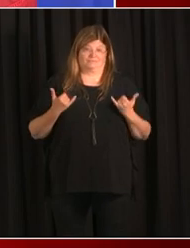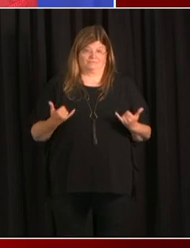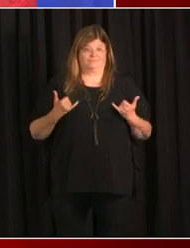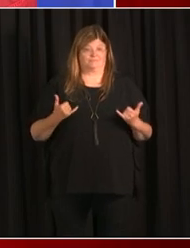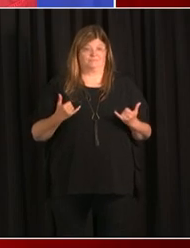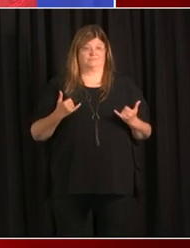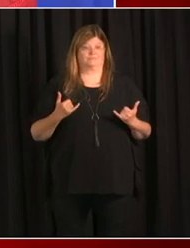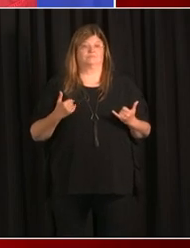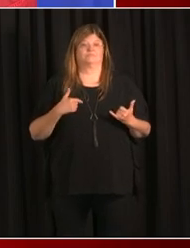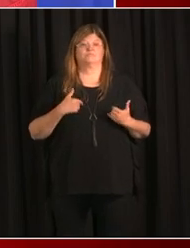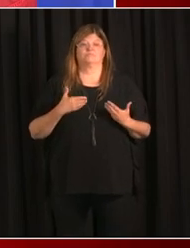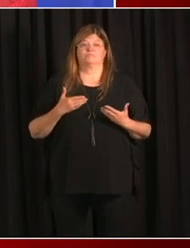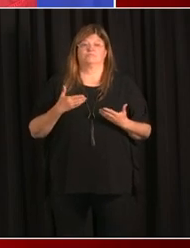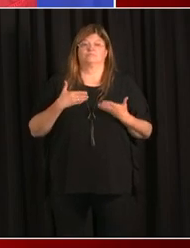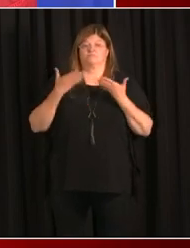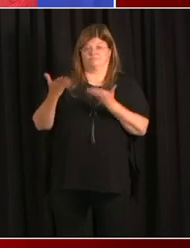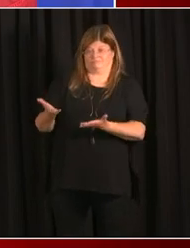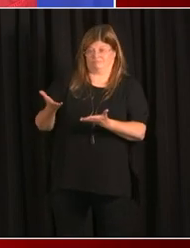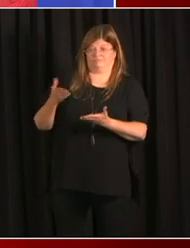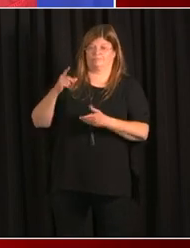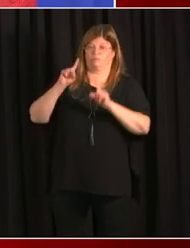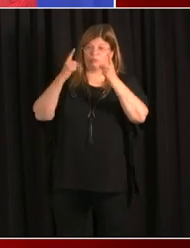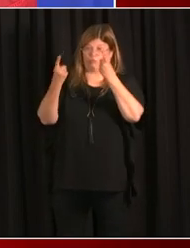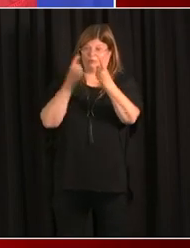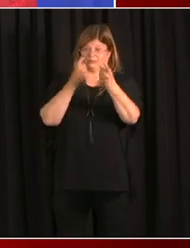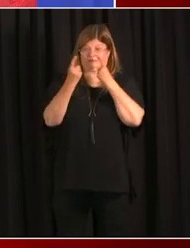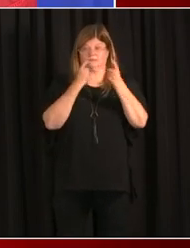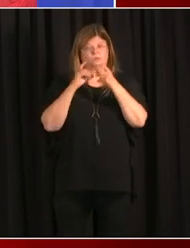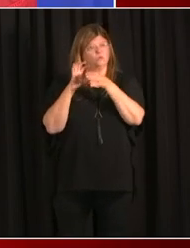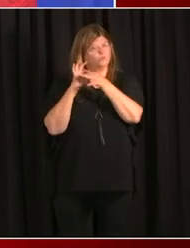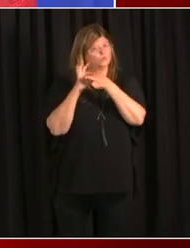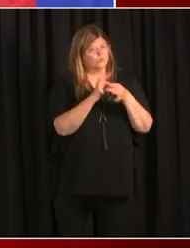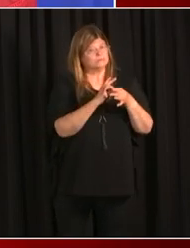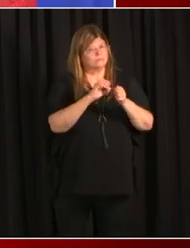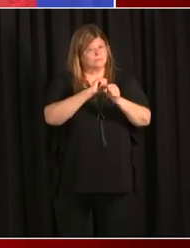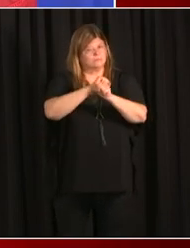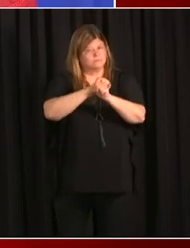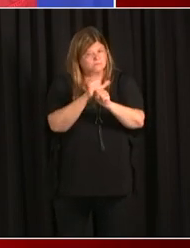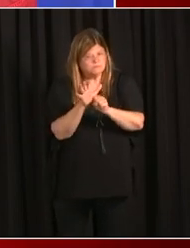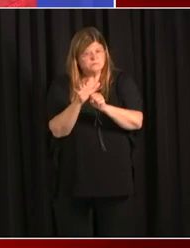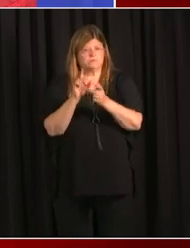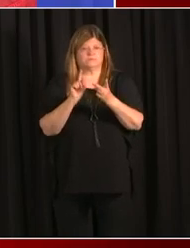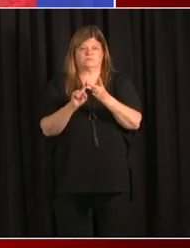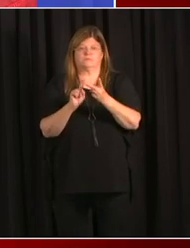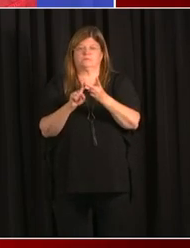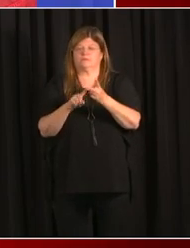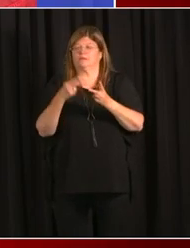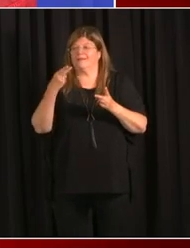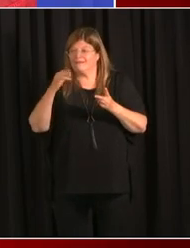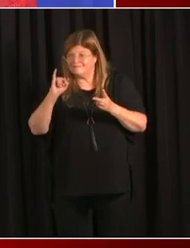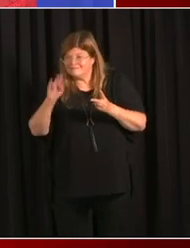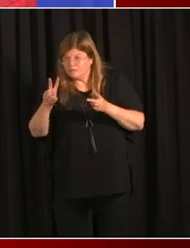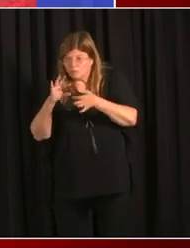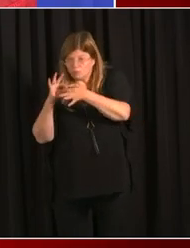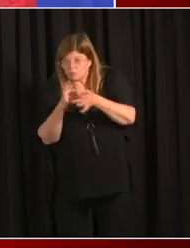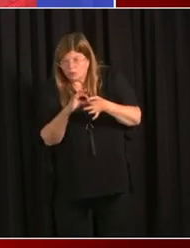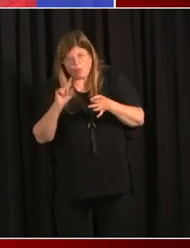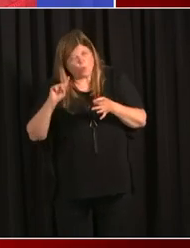COVID questions, the HIV report, and general questions. Yes, Sam? For Dr.